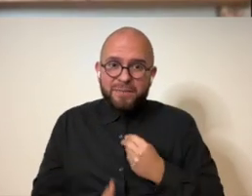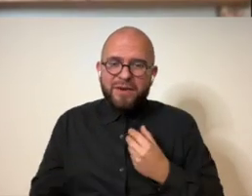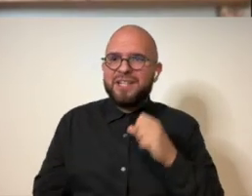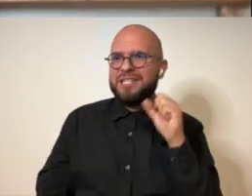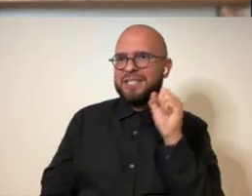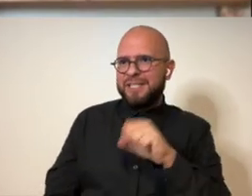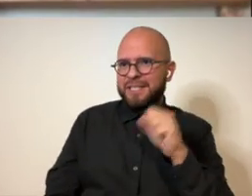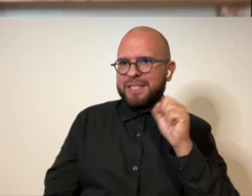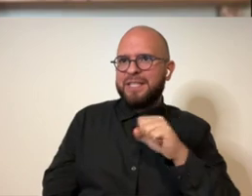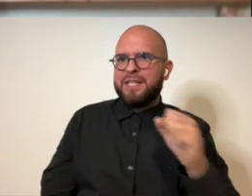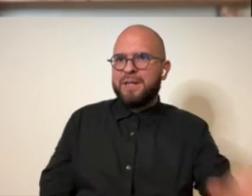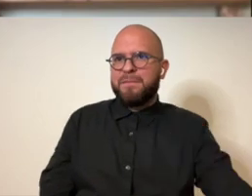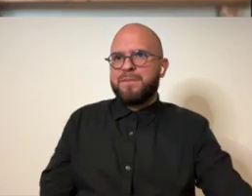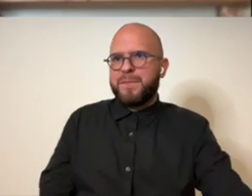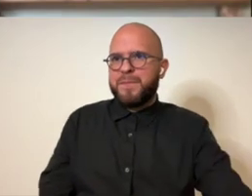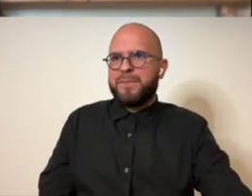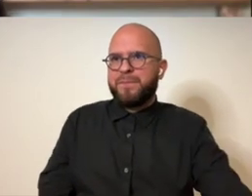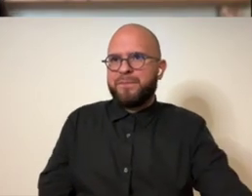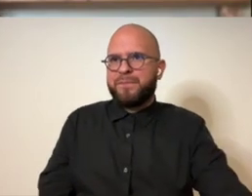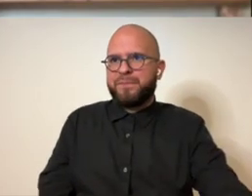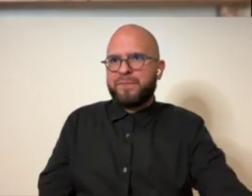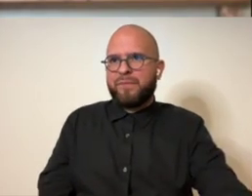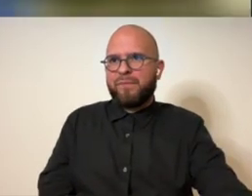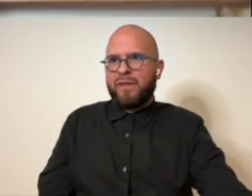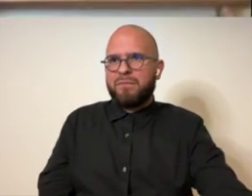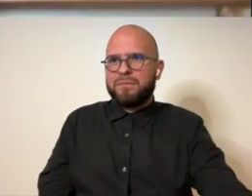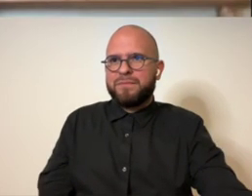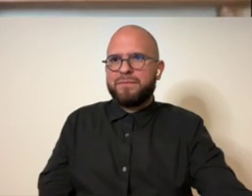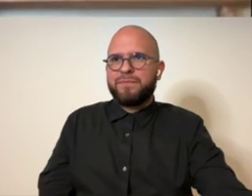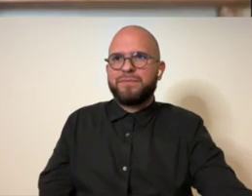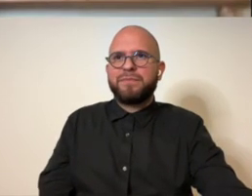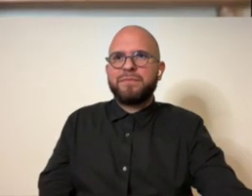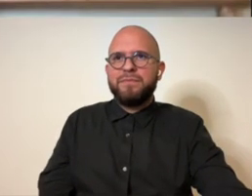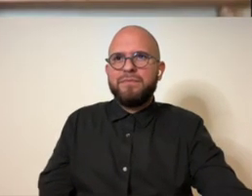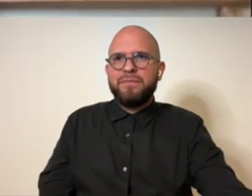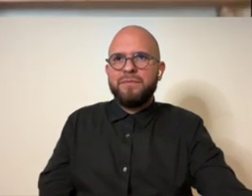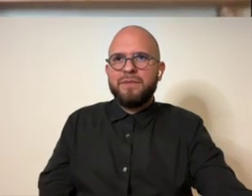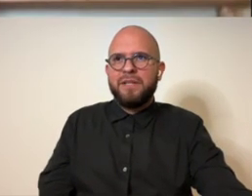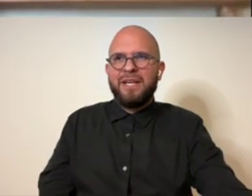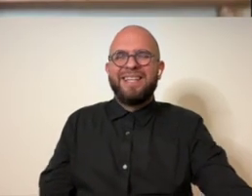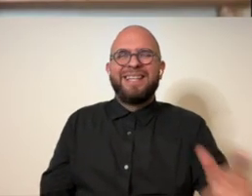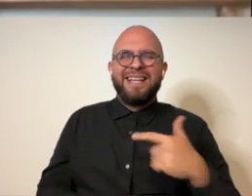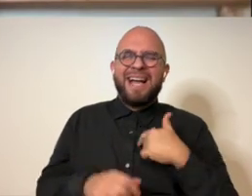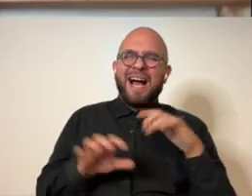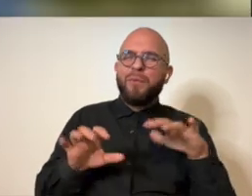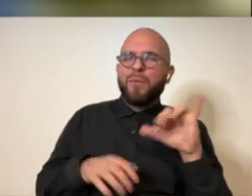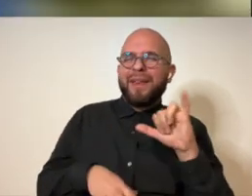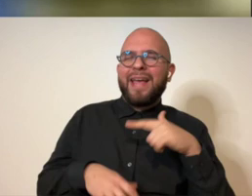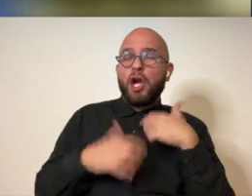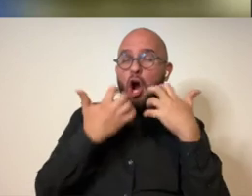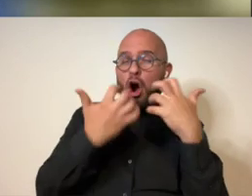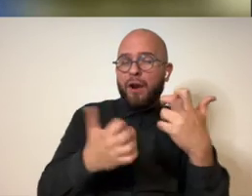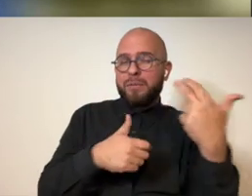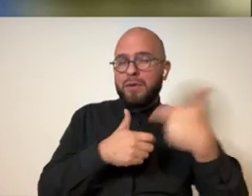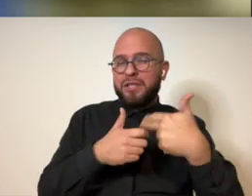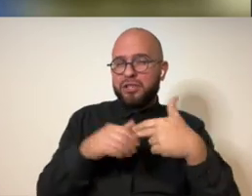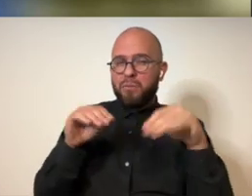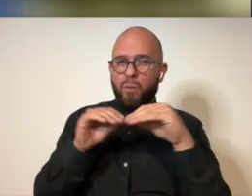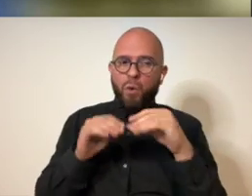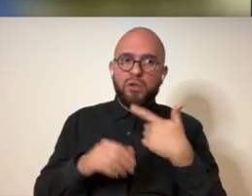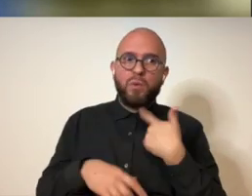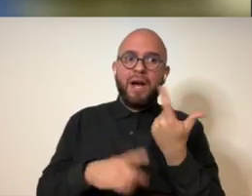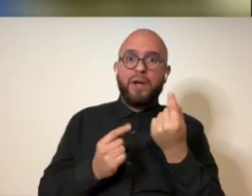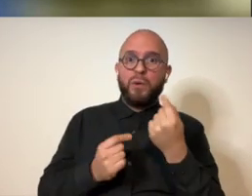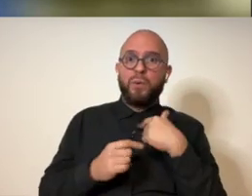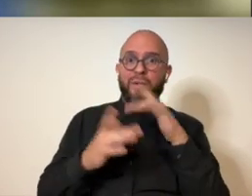love, talking about an interactive experience. Yeah, and I've started doing this, I guess, audience participation